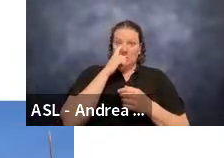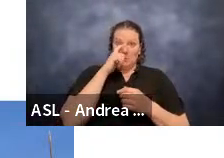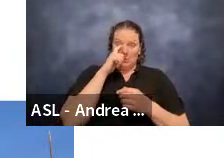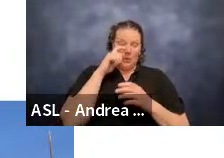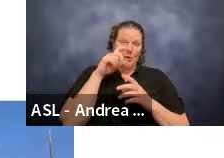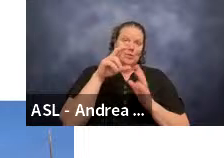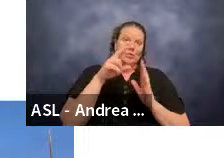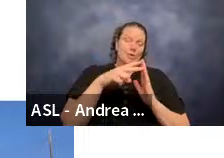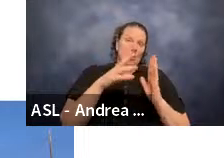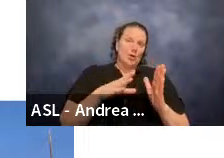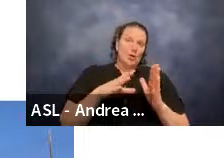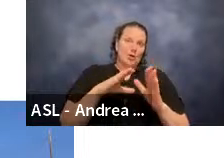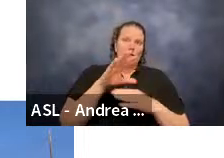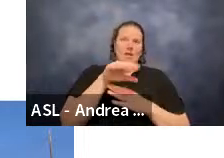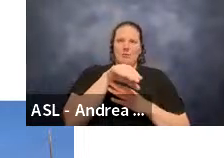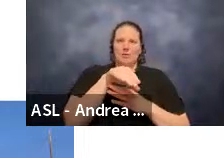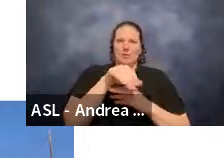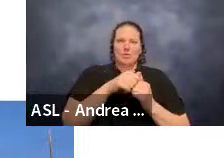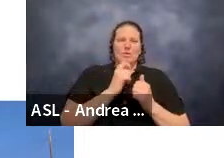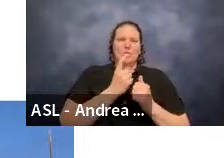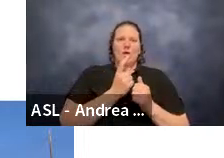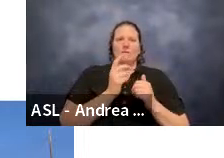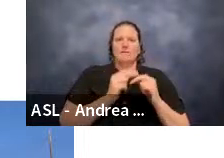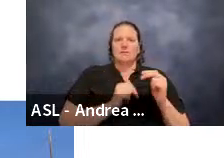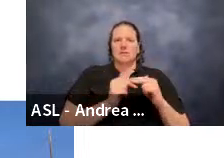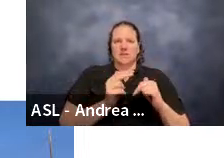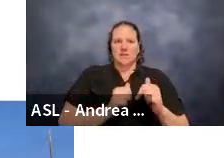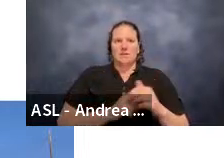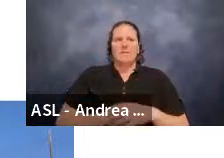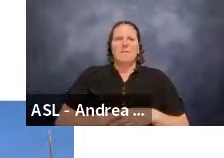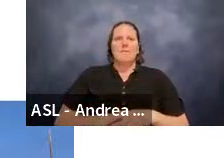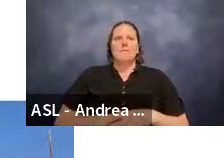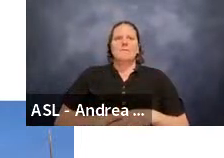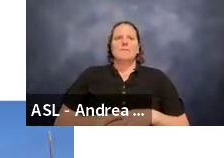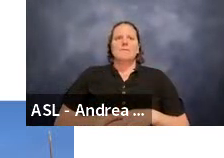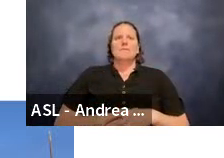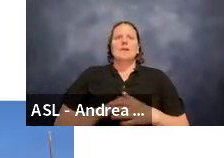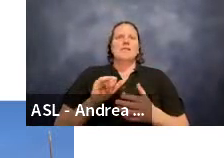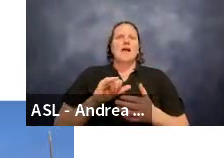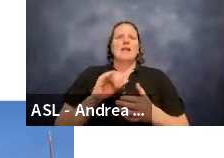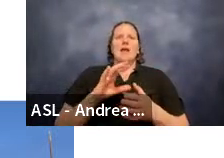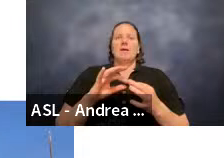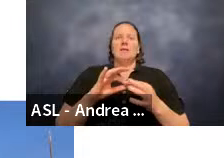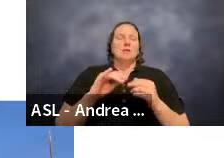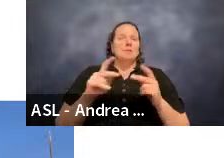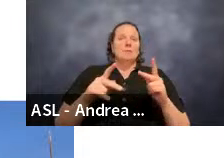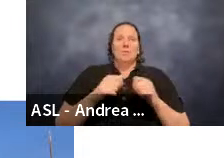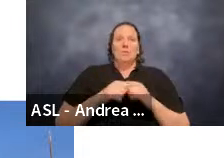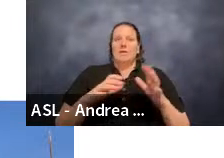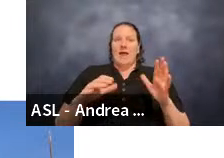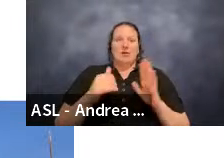cameras on one of our facilities. As I mentioned, for those without an account,